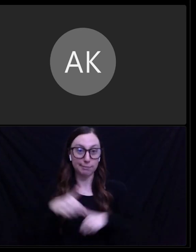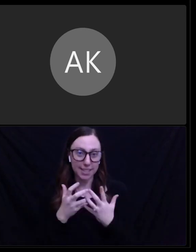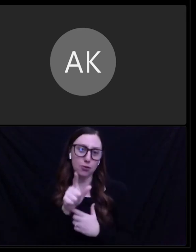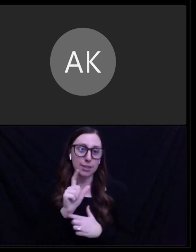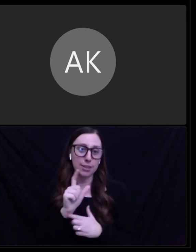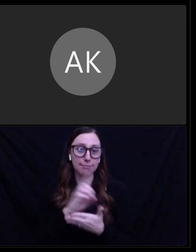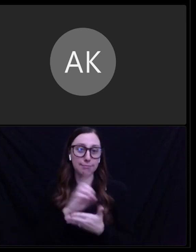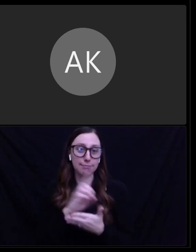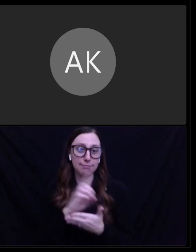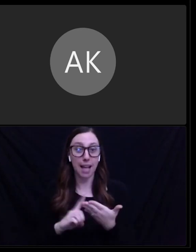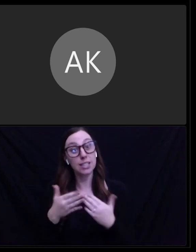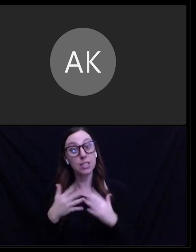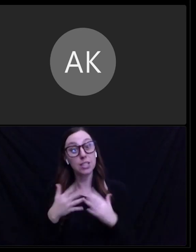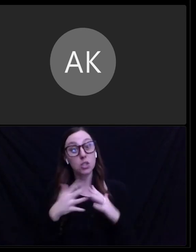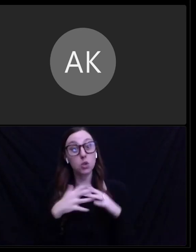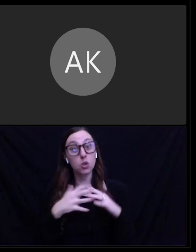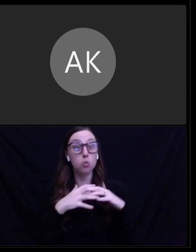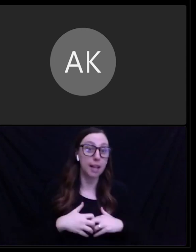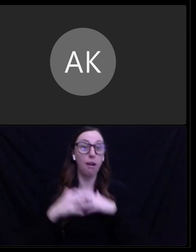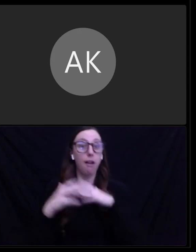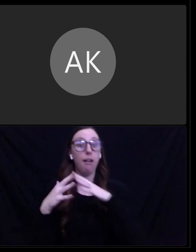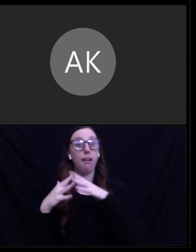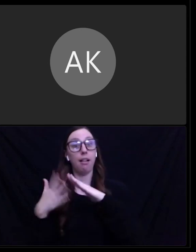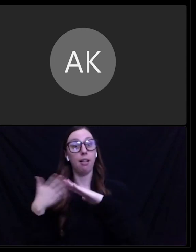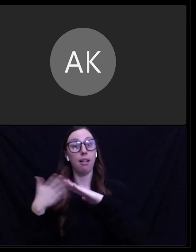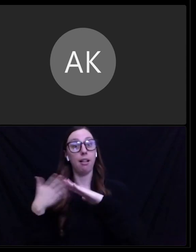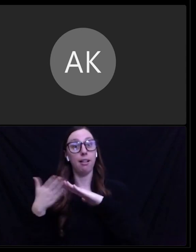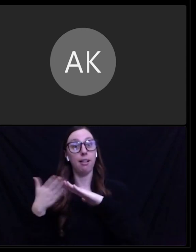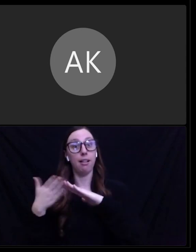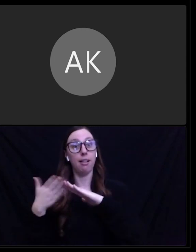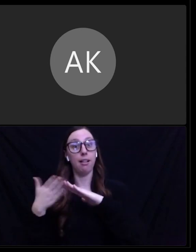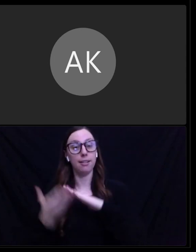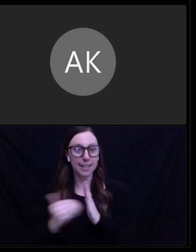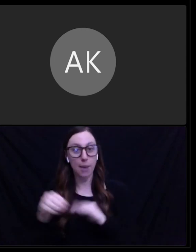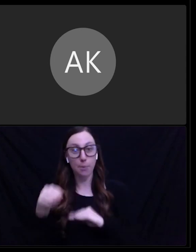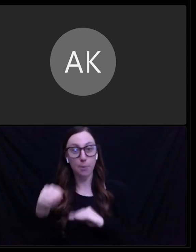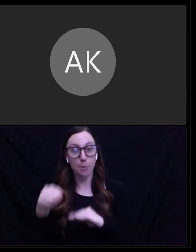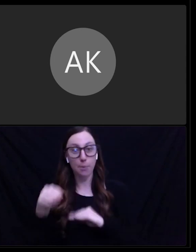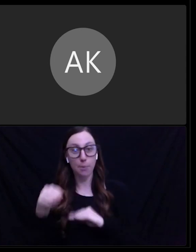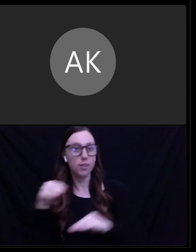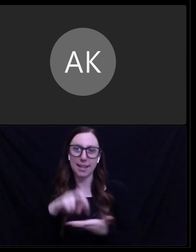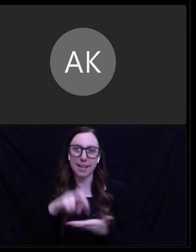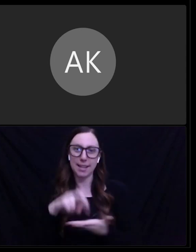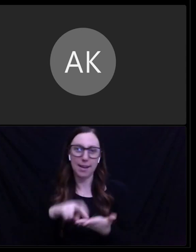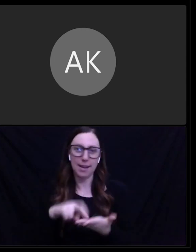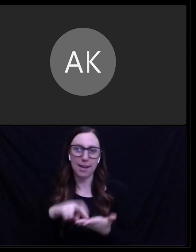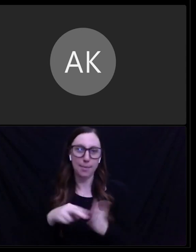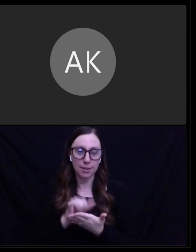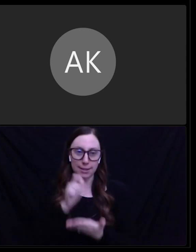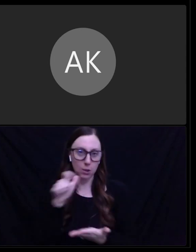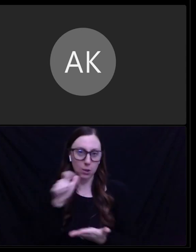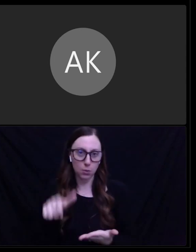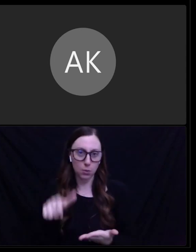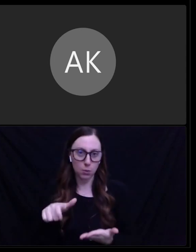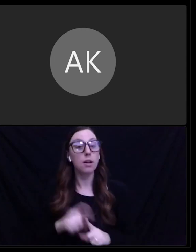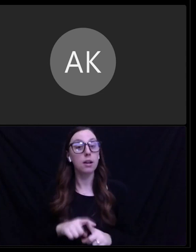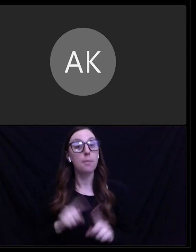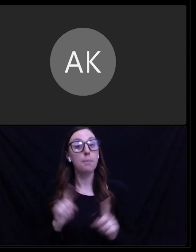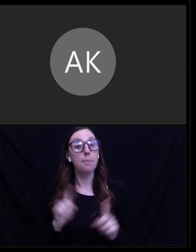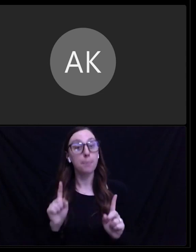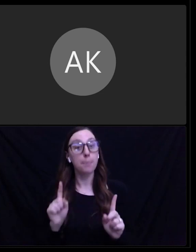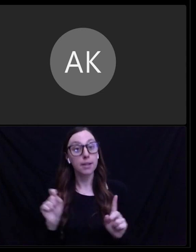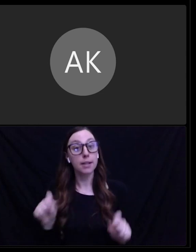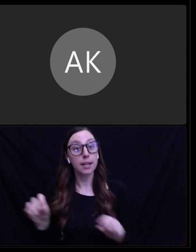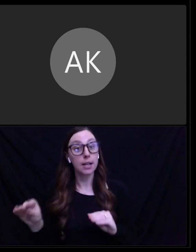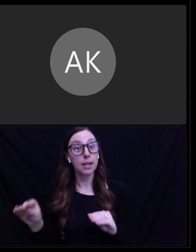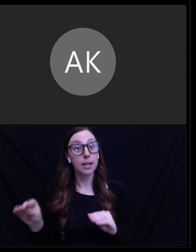shut down and start back up and move from place to place. It's not designed for that. It's not supposed to do that. But I can move the scanner